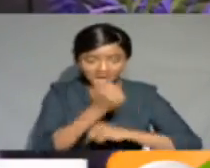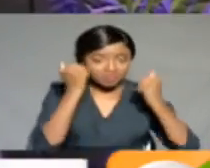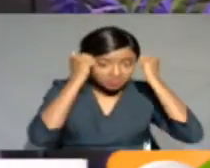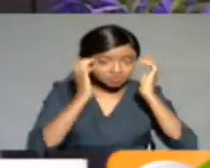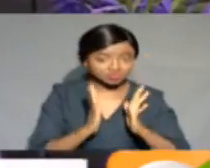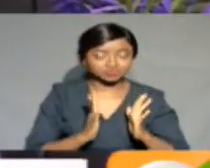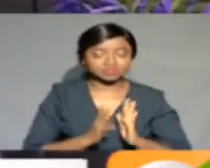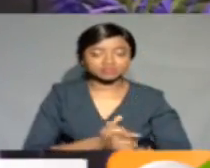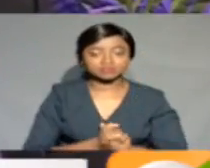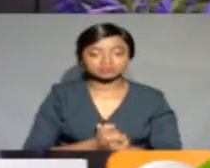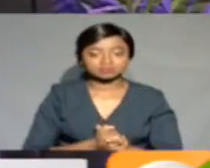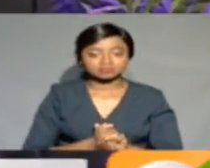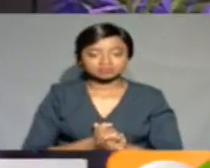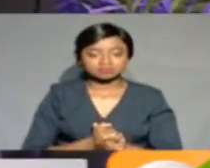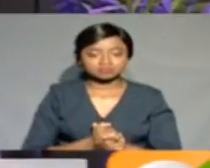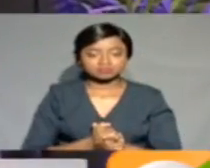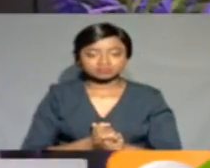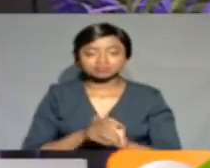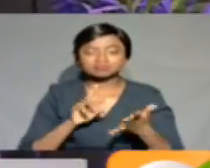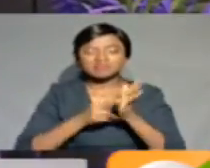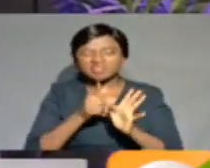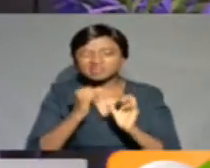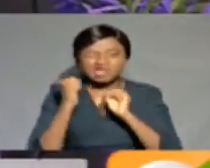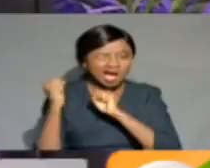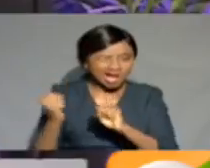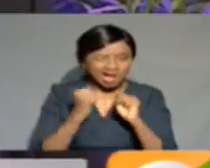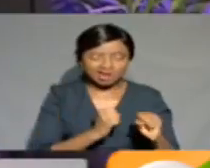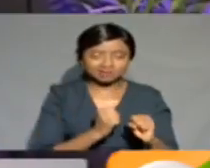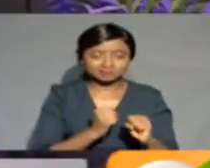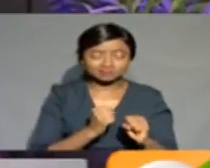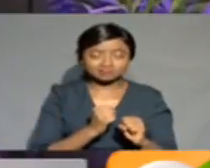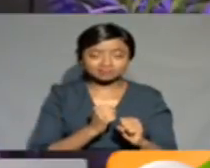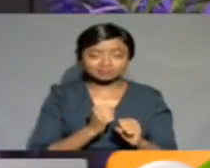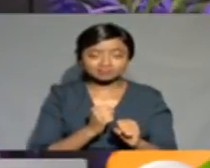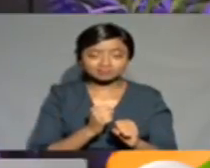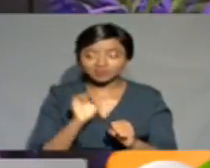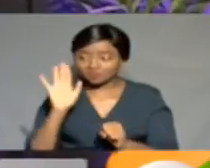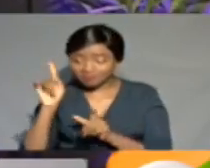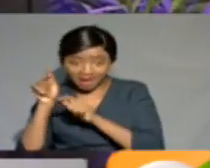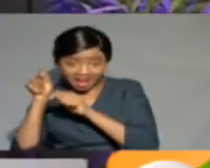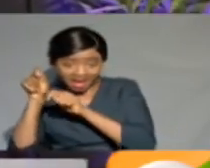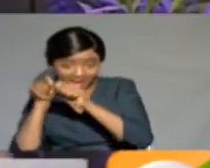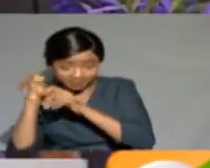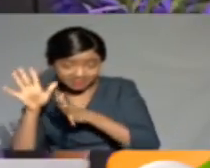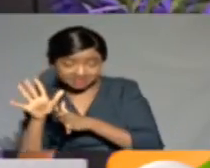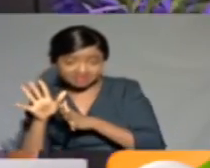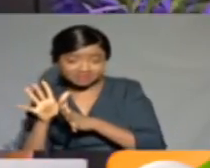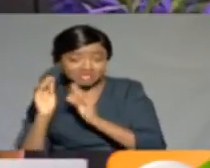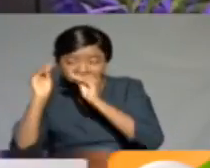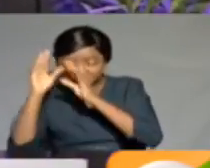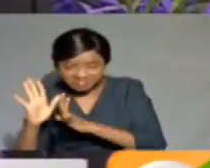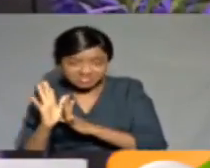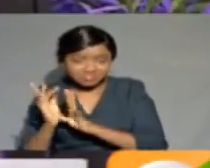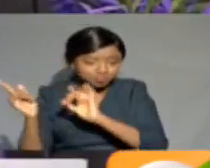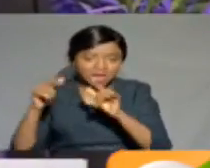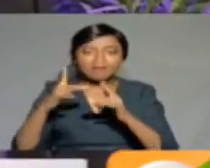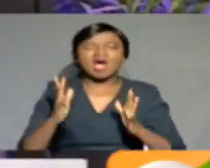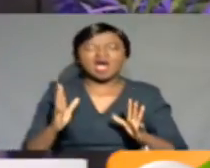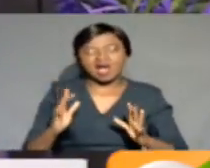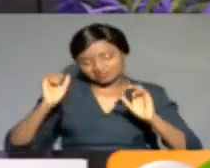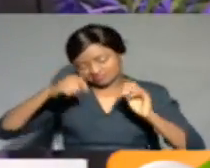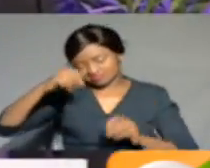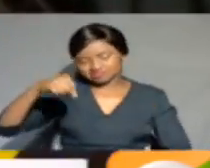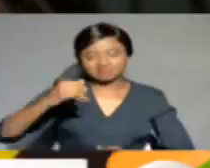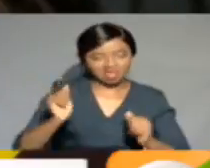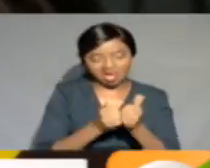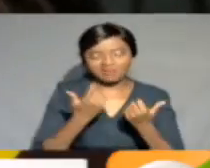see. So it becomes very difficult for the school administrators to come out openly and say, yes, this